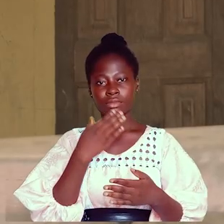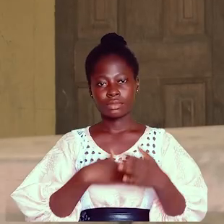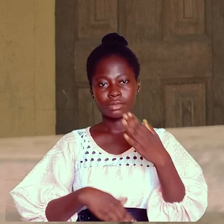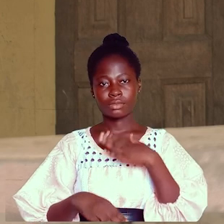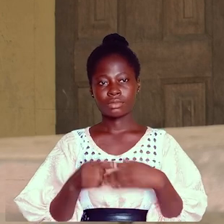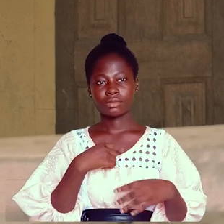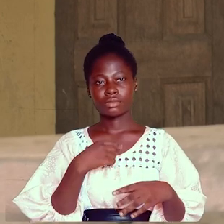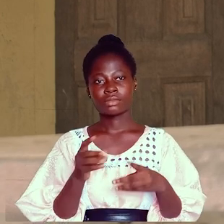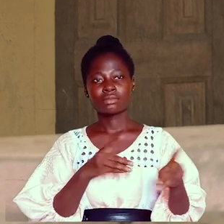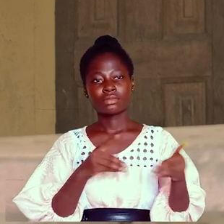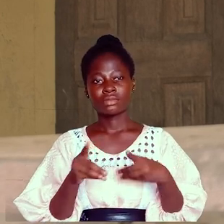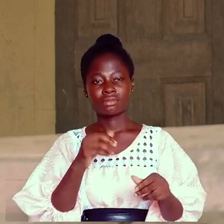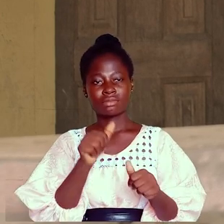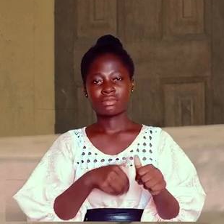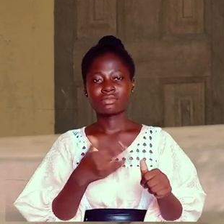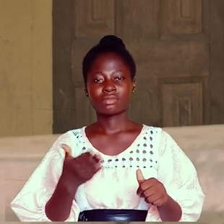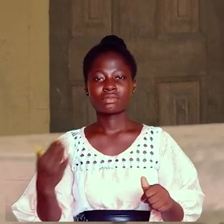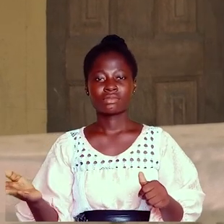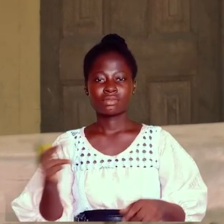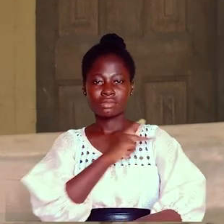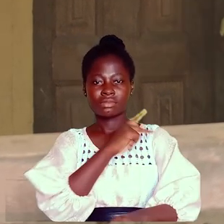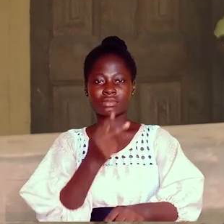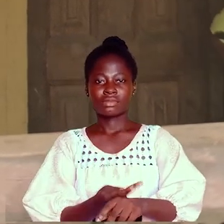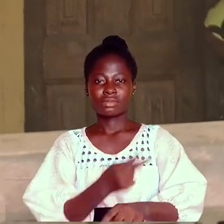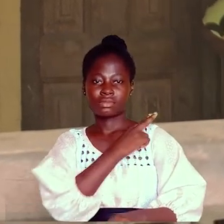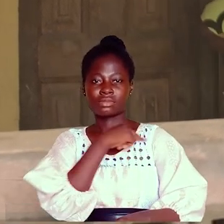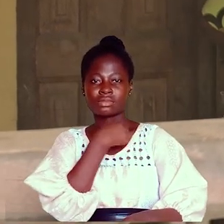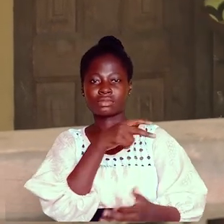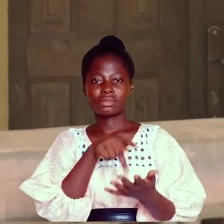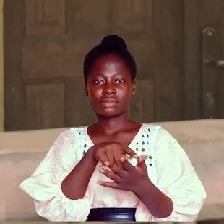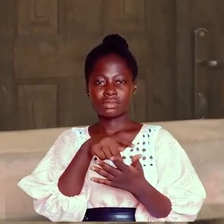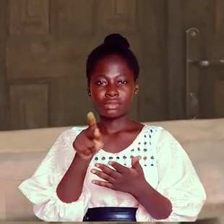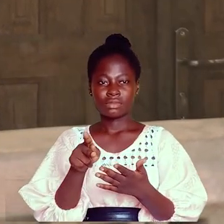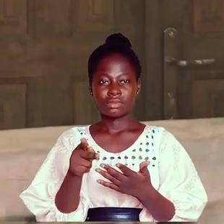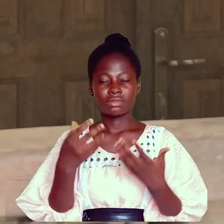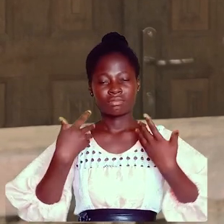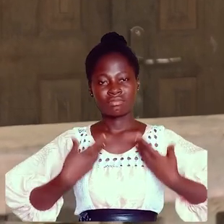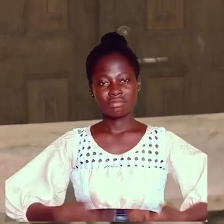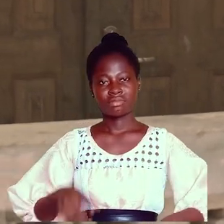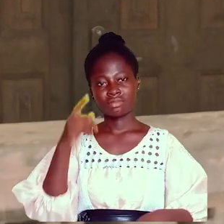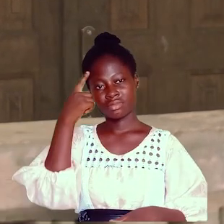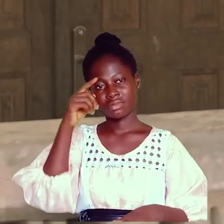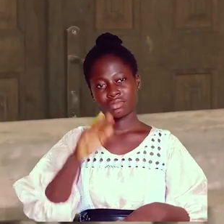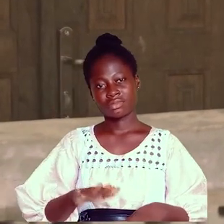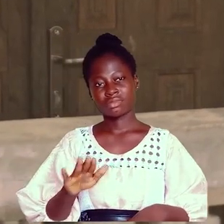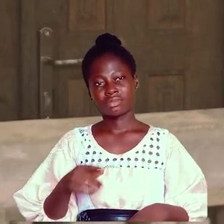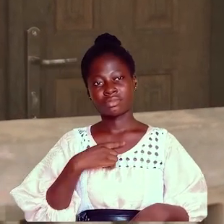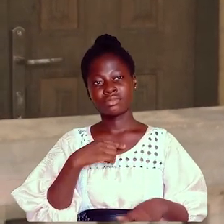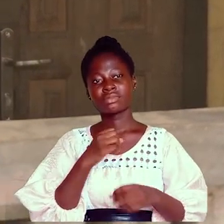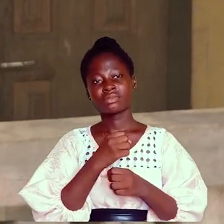when I gave birth, I did everything with my pregnancy, my hospital bills, even clothes for the kids.